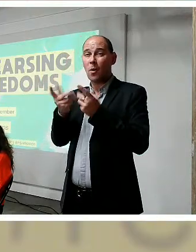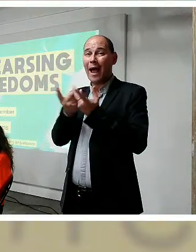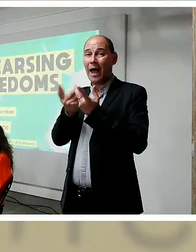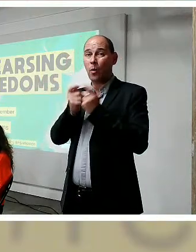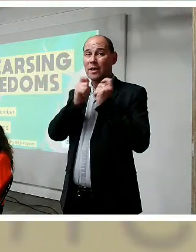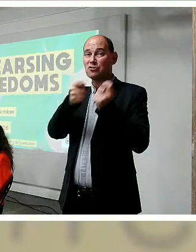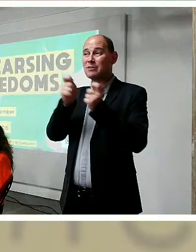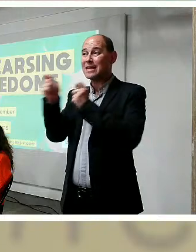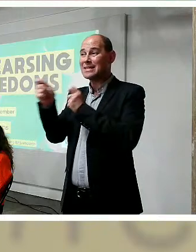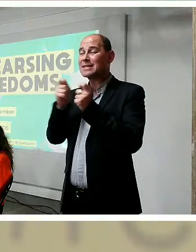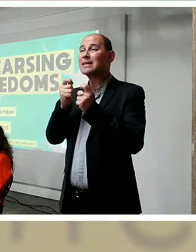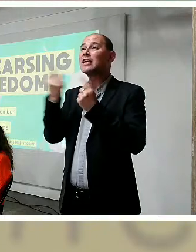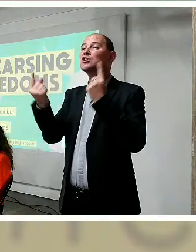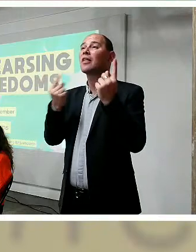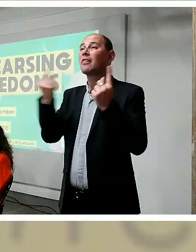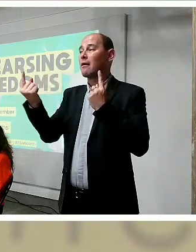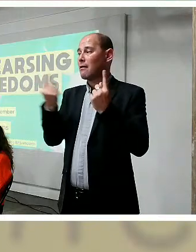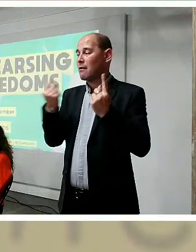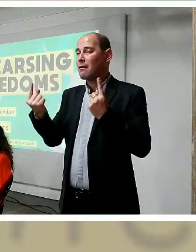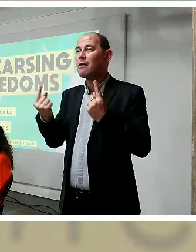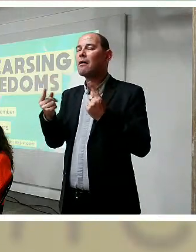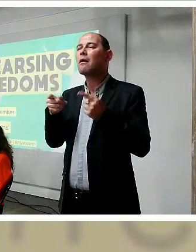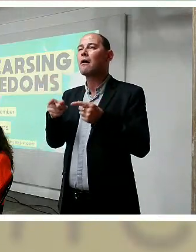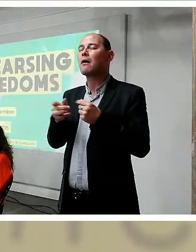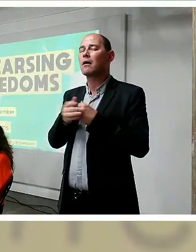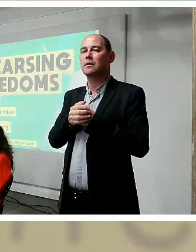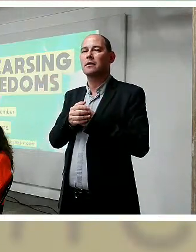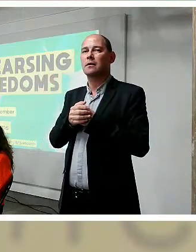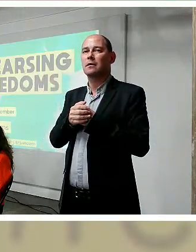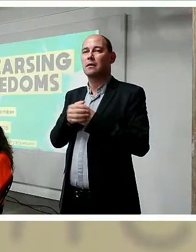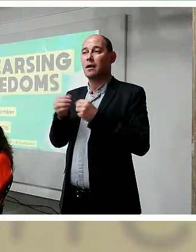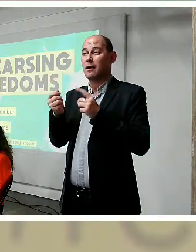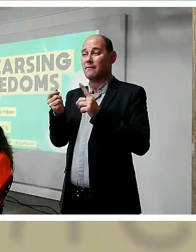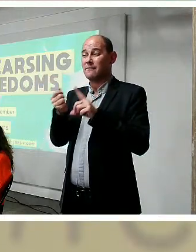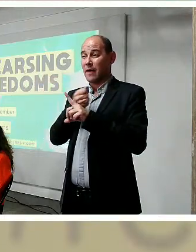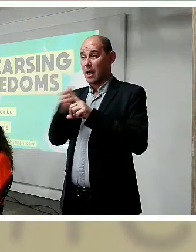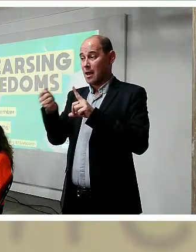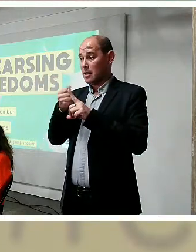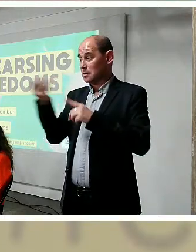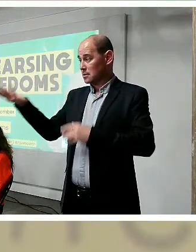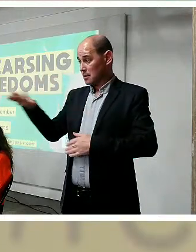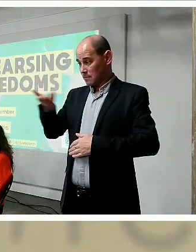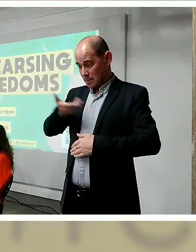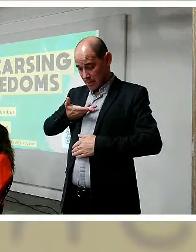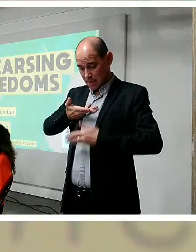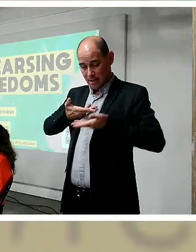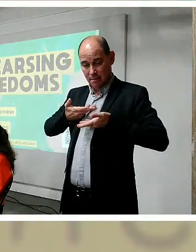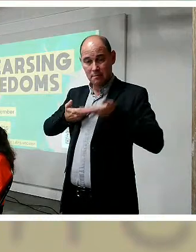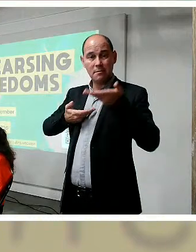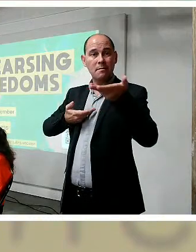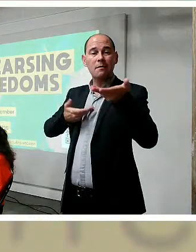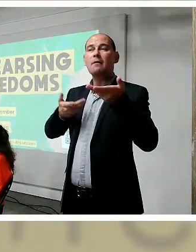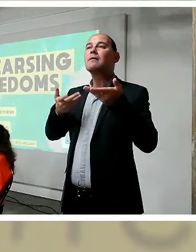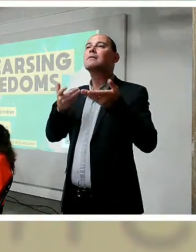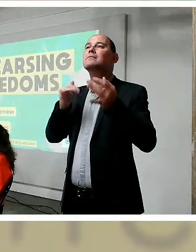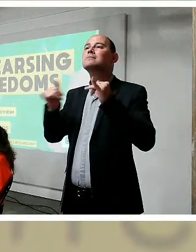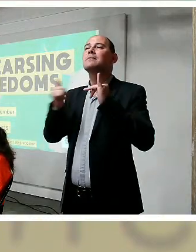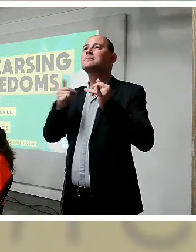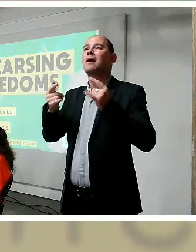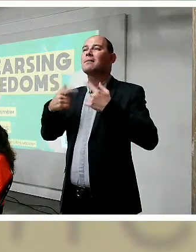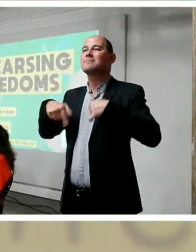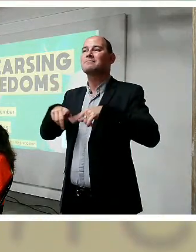that with violence, it enters us and it exits us, and we're not always in control if